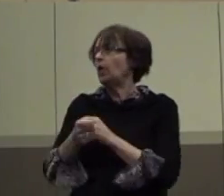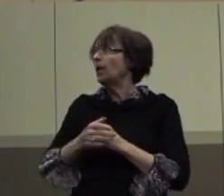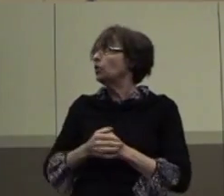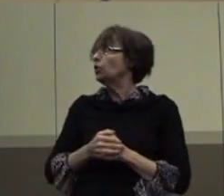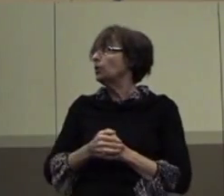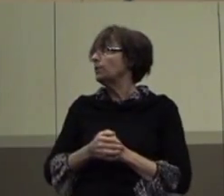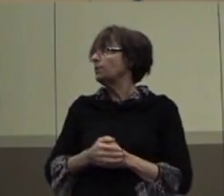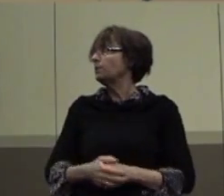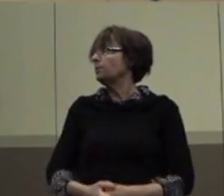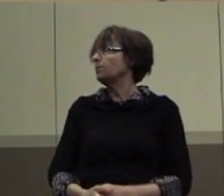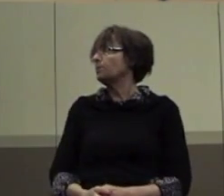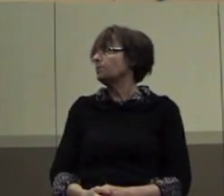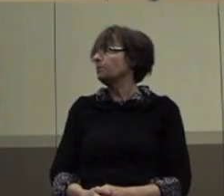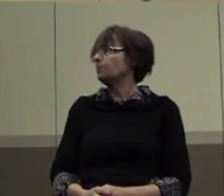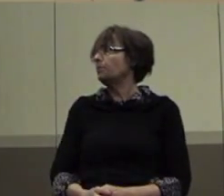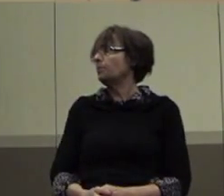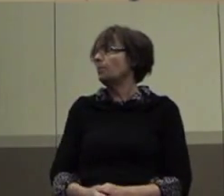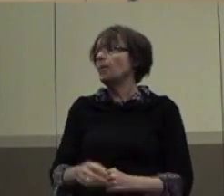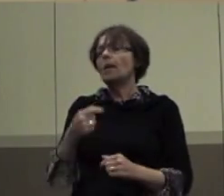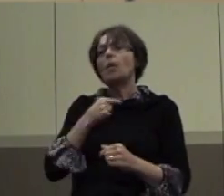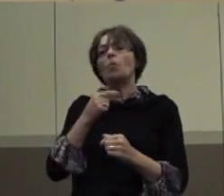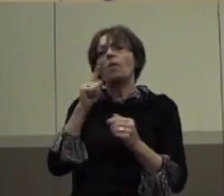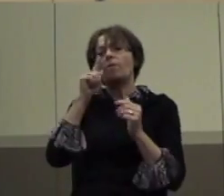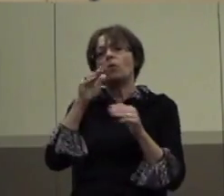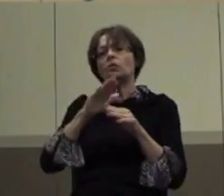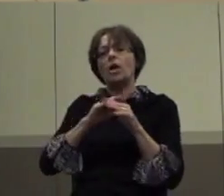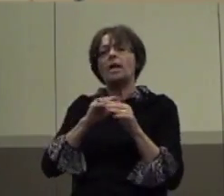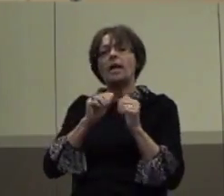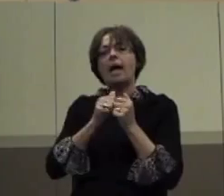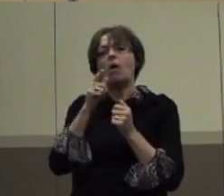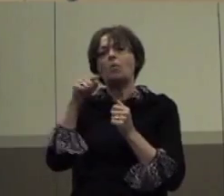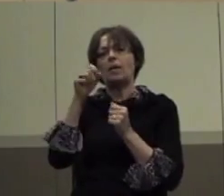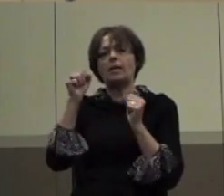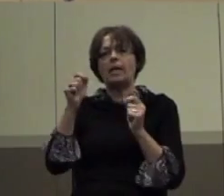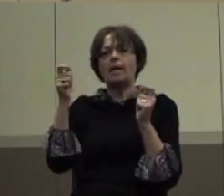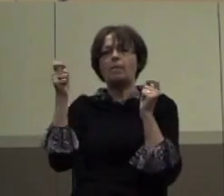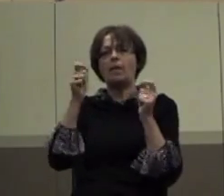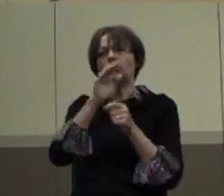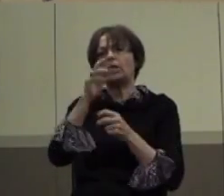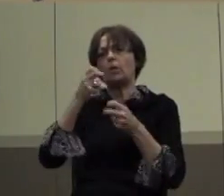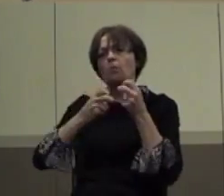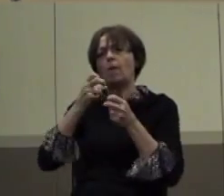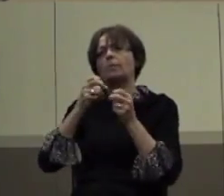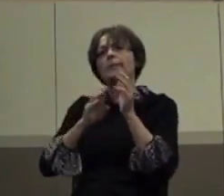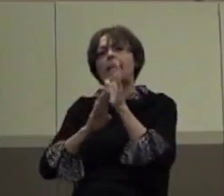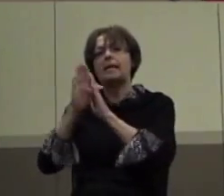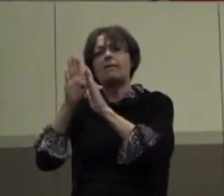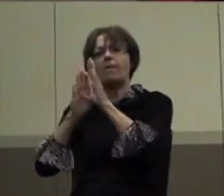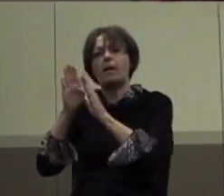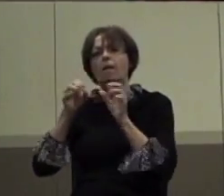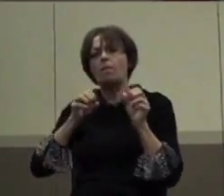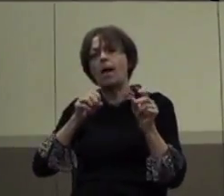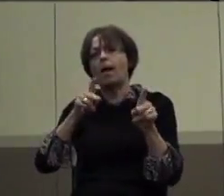Okay. And then we're going to focus on ways to help them manage their problems and to develop opportunities.